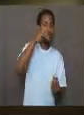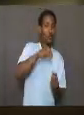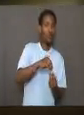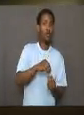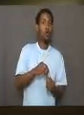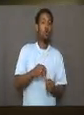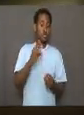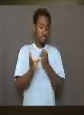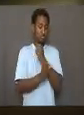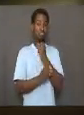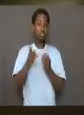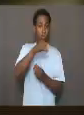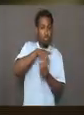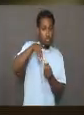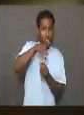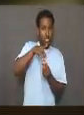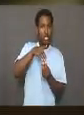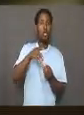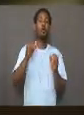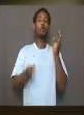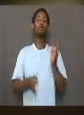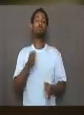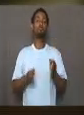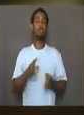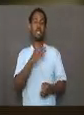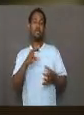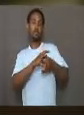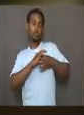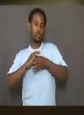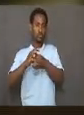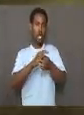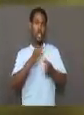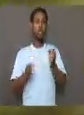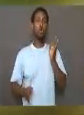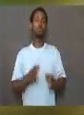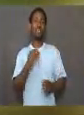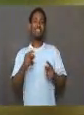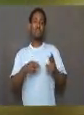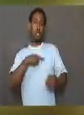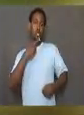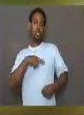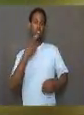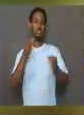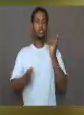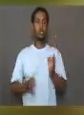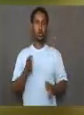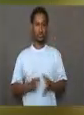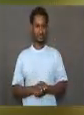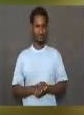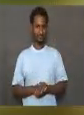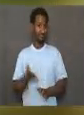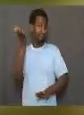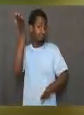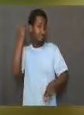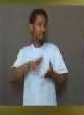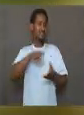or city courts, social courts, and religious courts. In previous